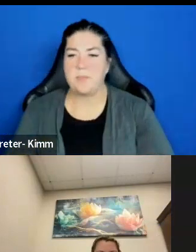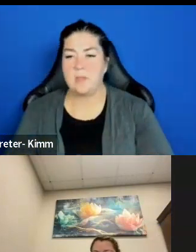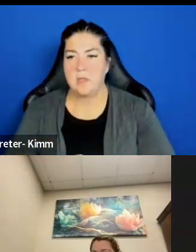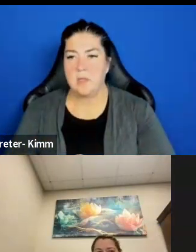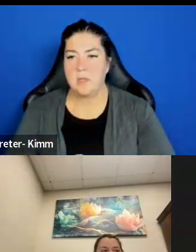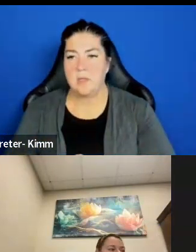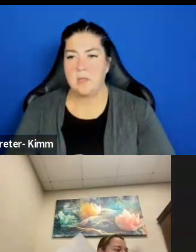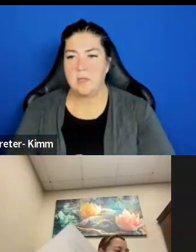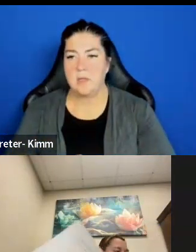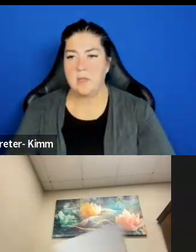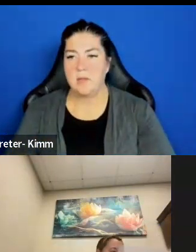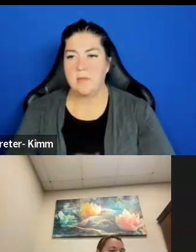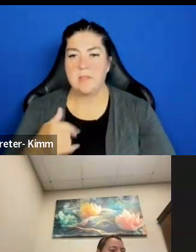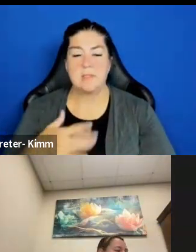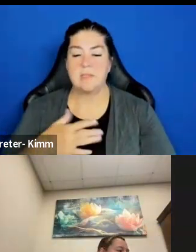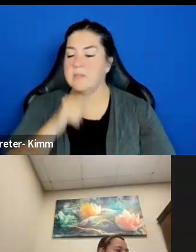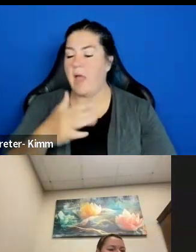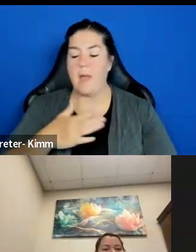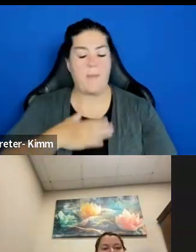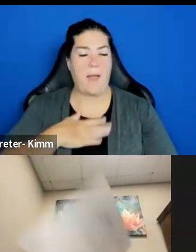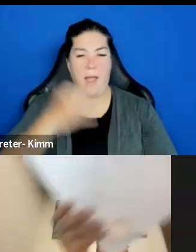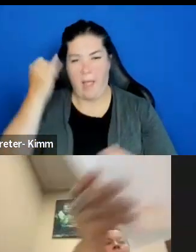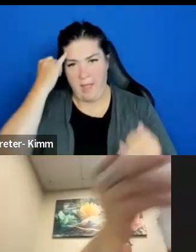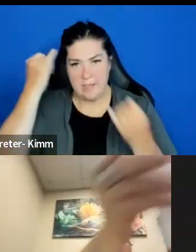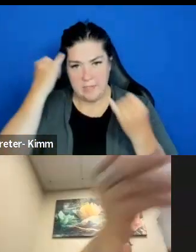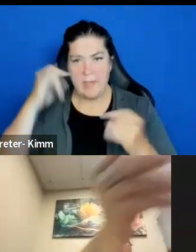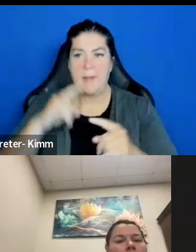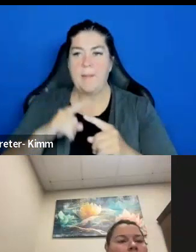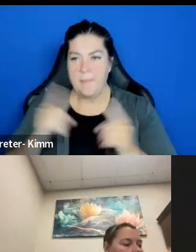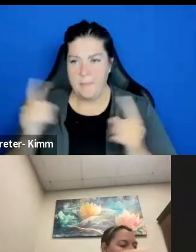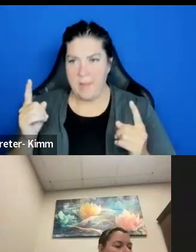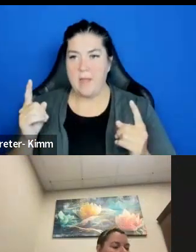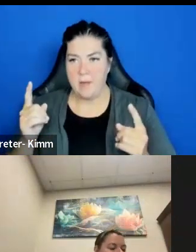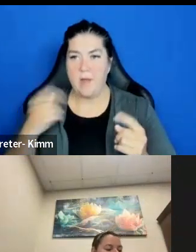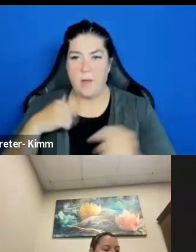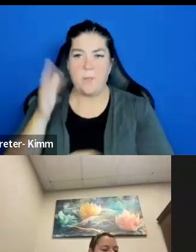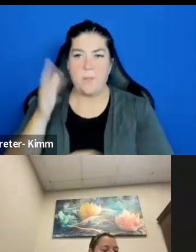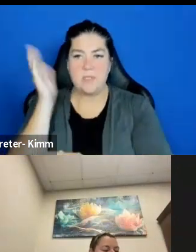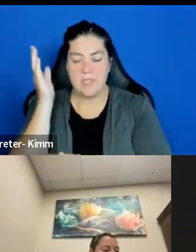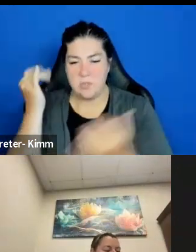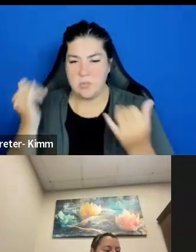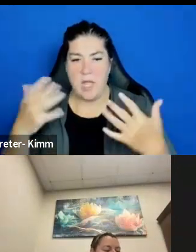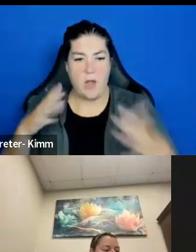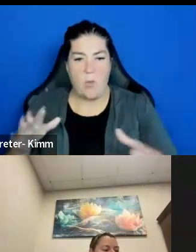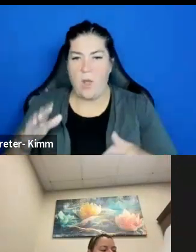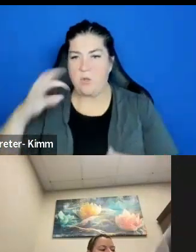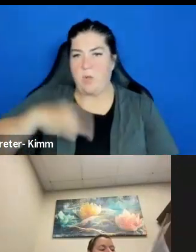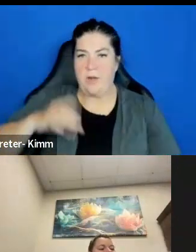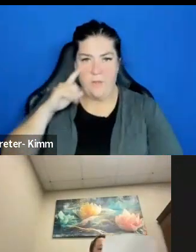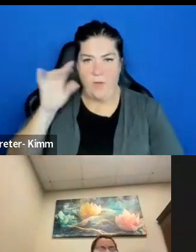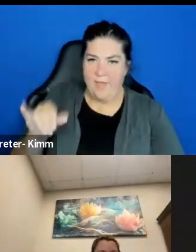my brainchild, but Michelle asked if we would present it today. And so I don't want to take credit for it, but